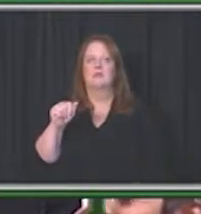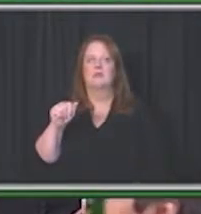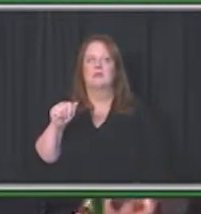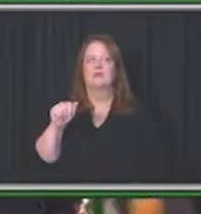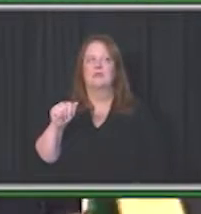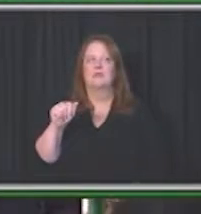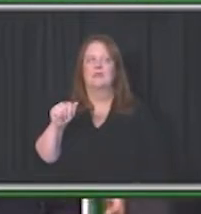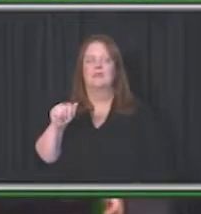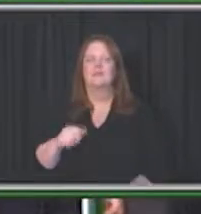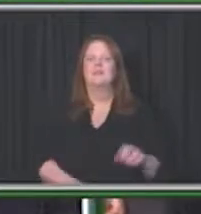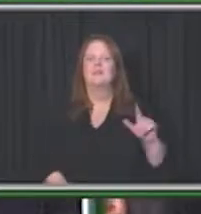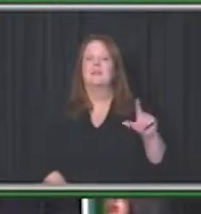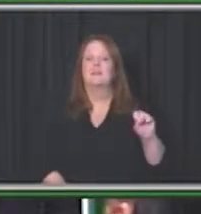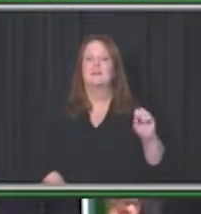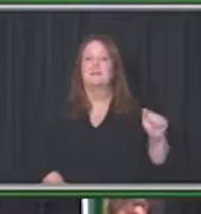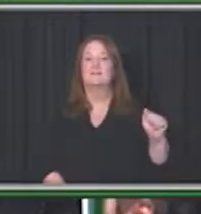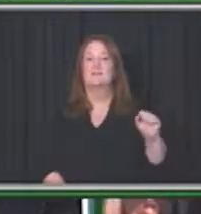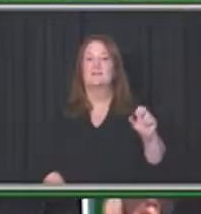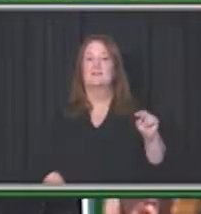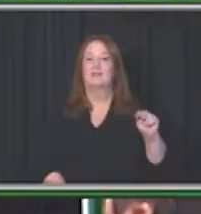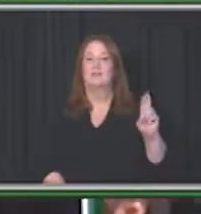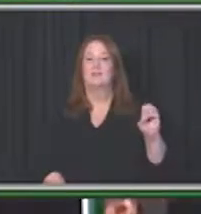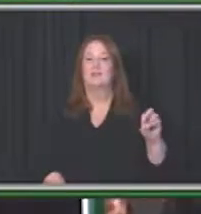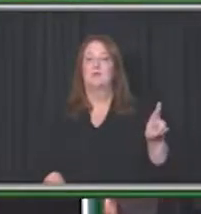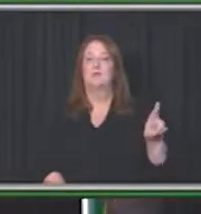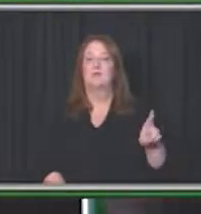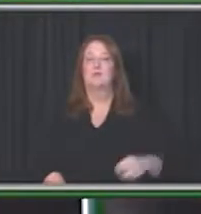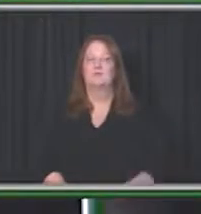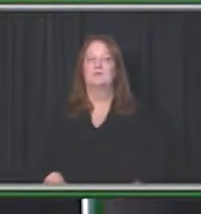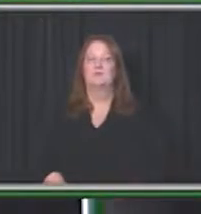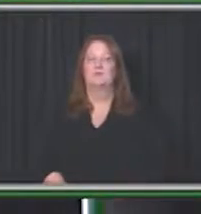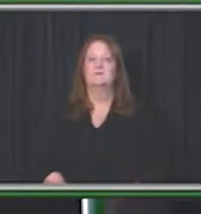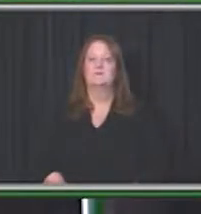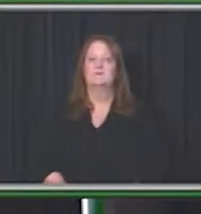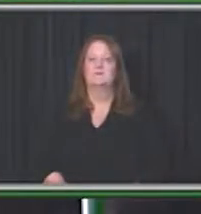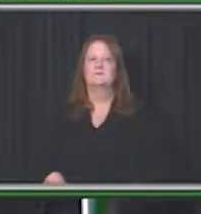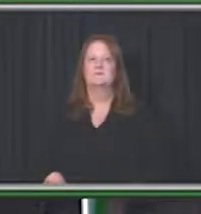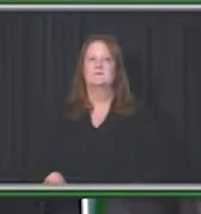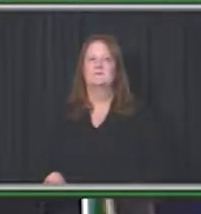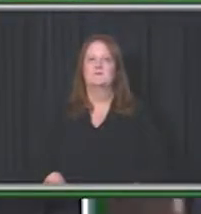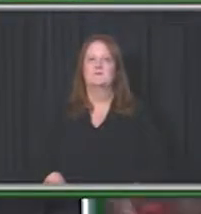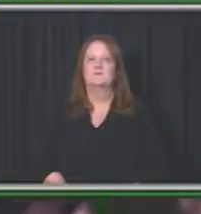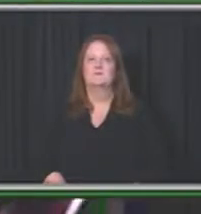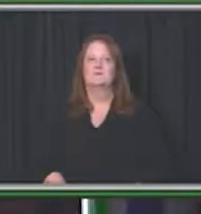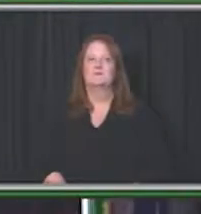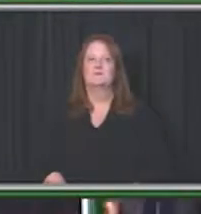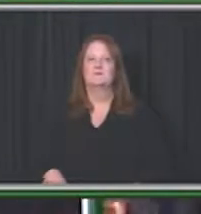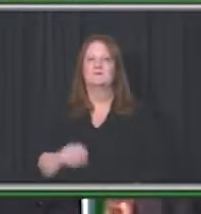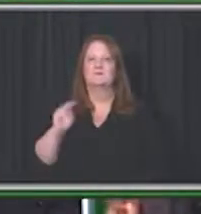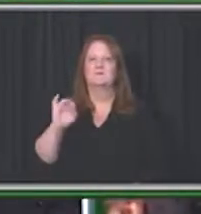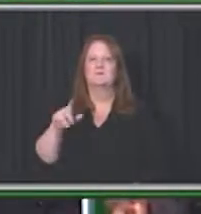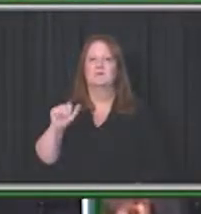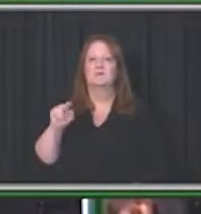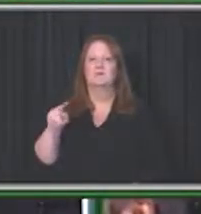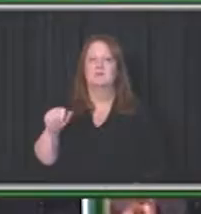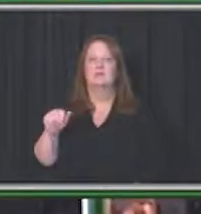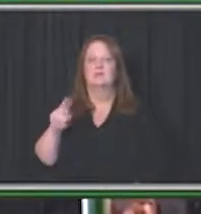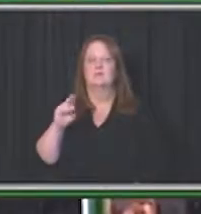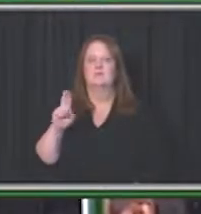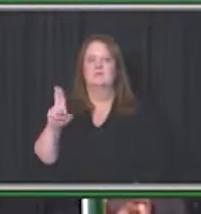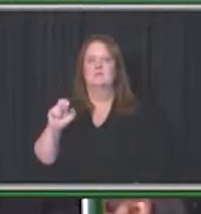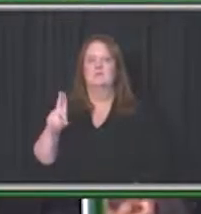Lisa Ann Rayburn. Marlena